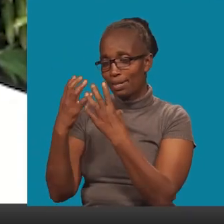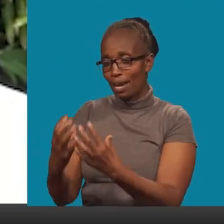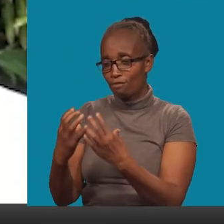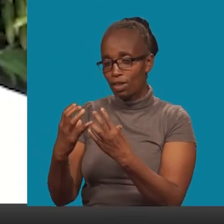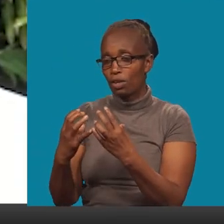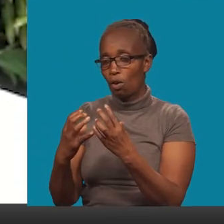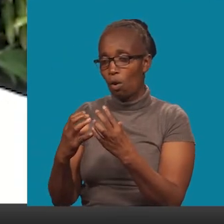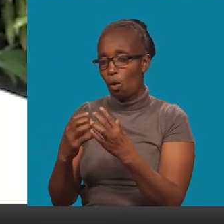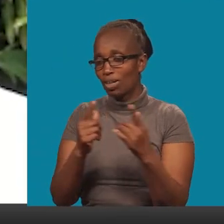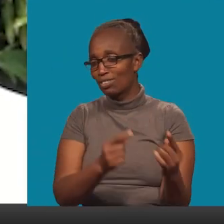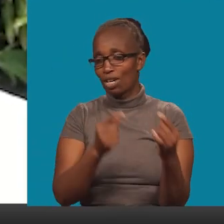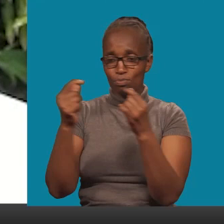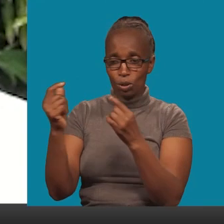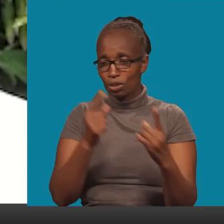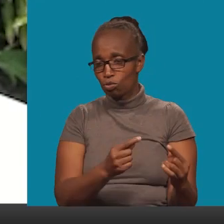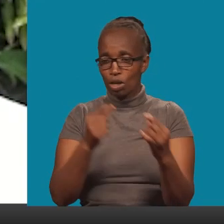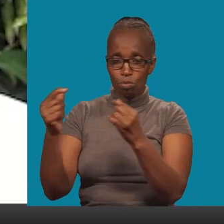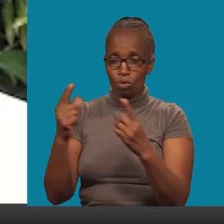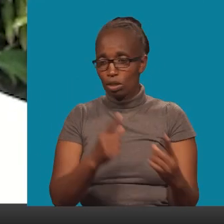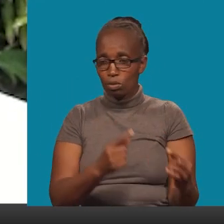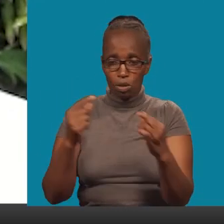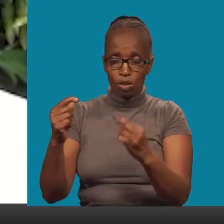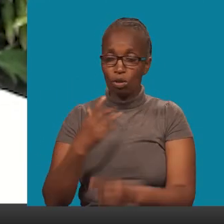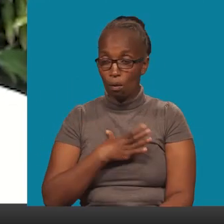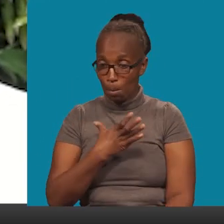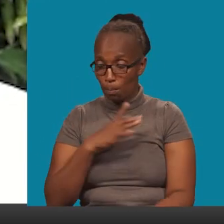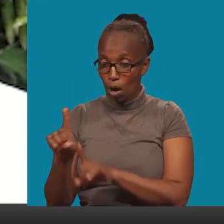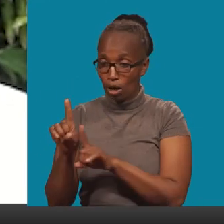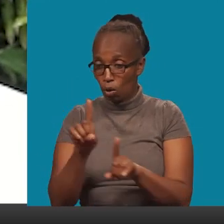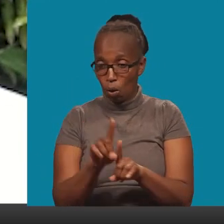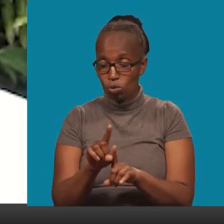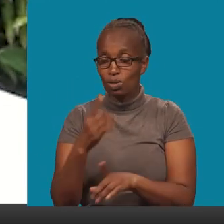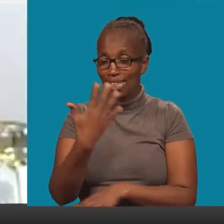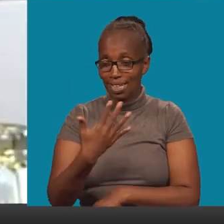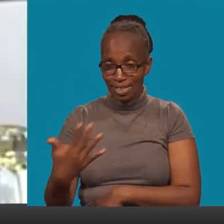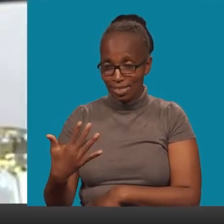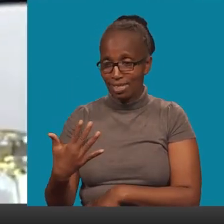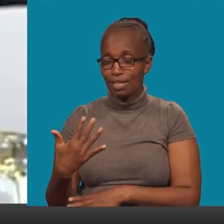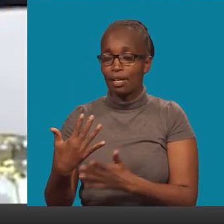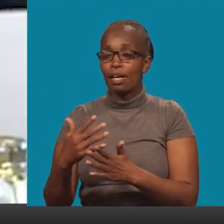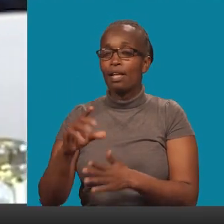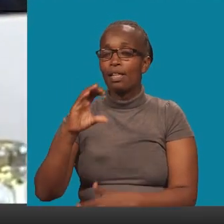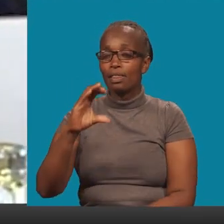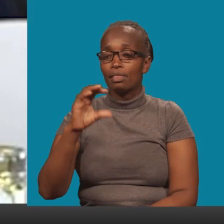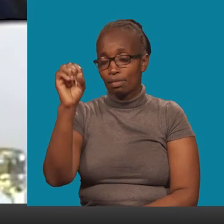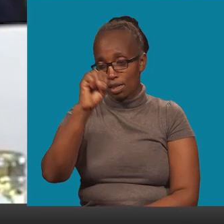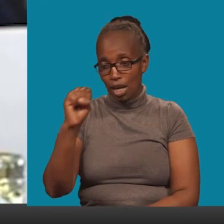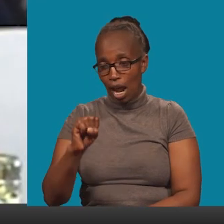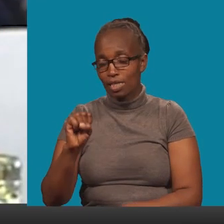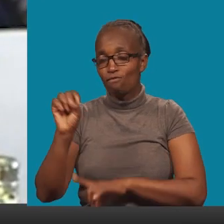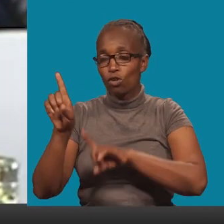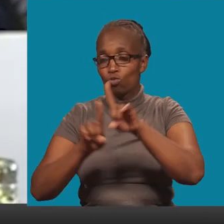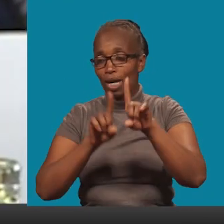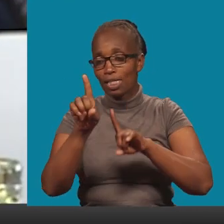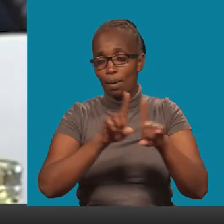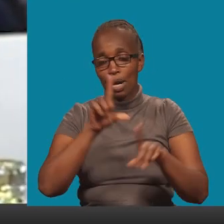heavily on transportation of goods, people, and services. Waziri wa utalii, utamaduni na